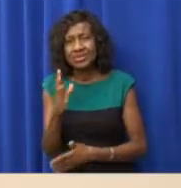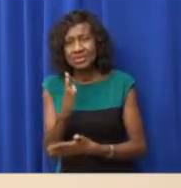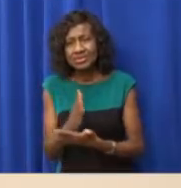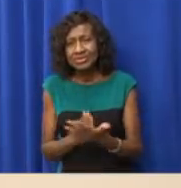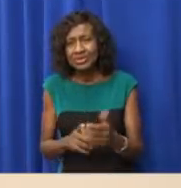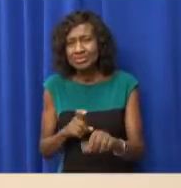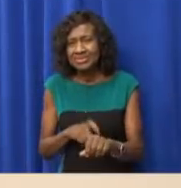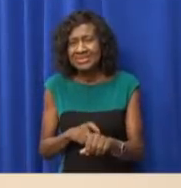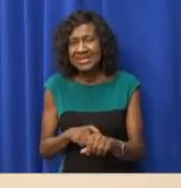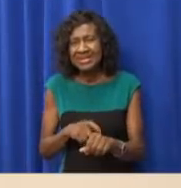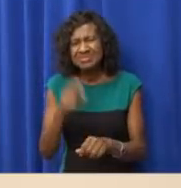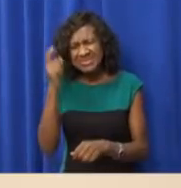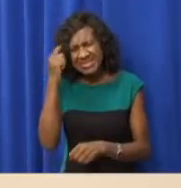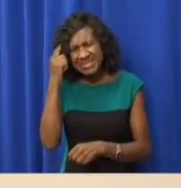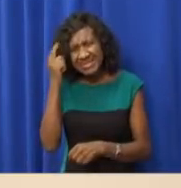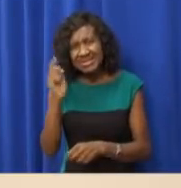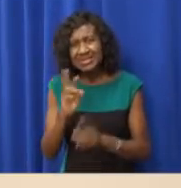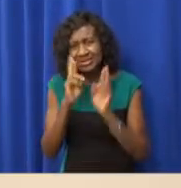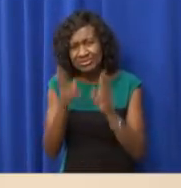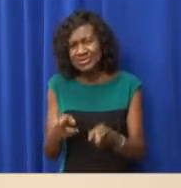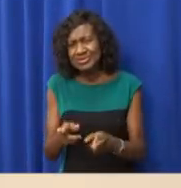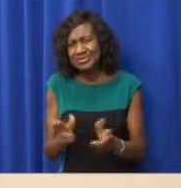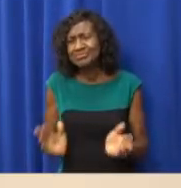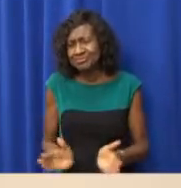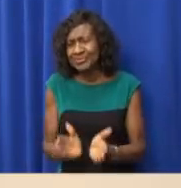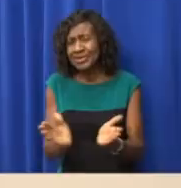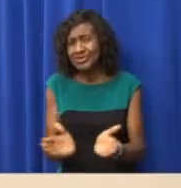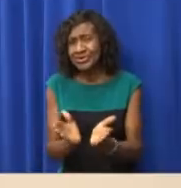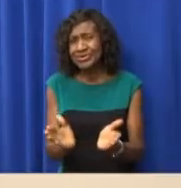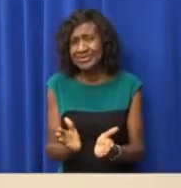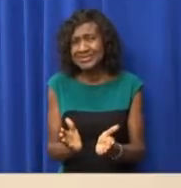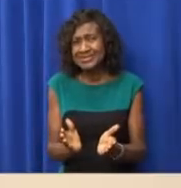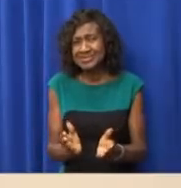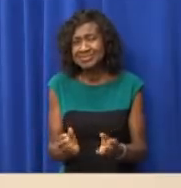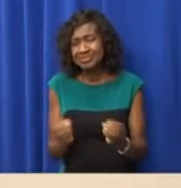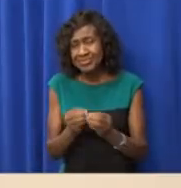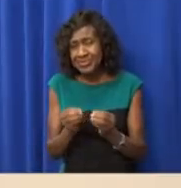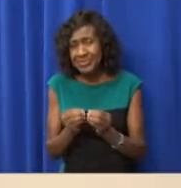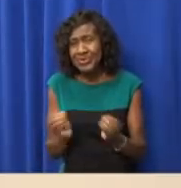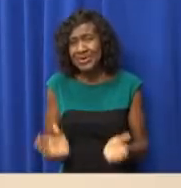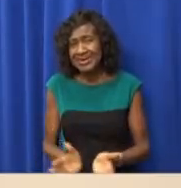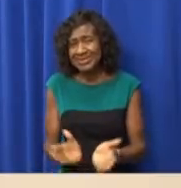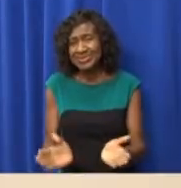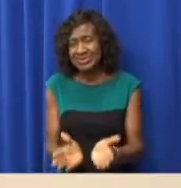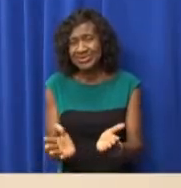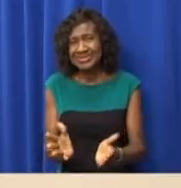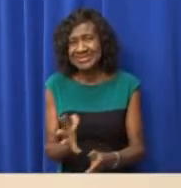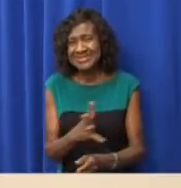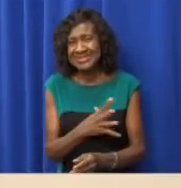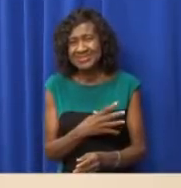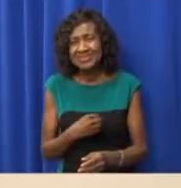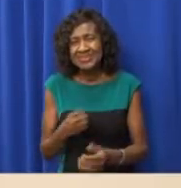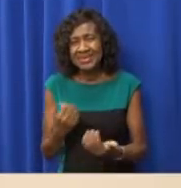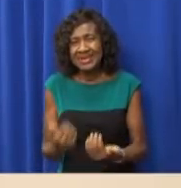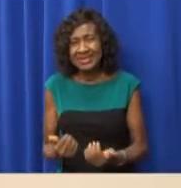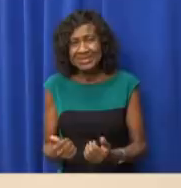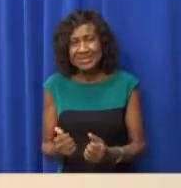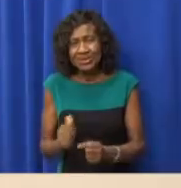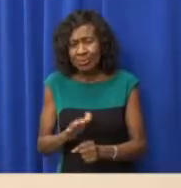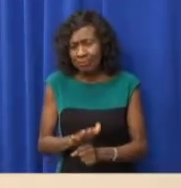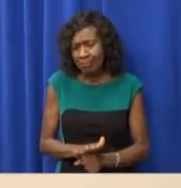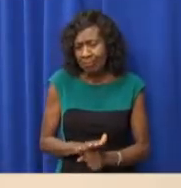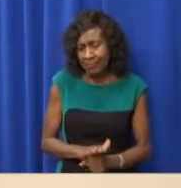Sometimes I think the results may be a bit too encouraging in the sense that the pressure to go further